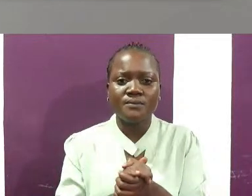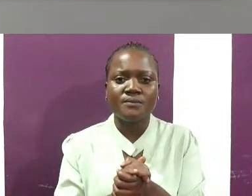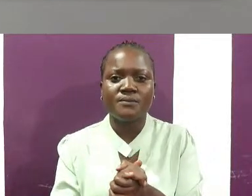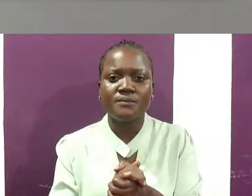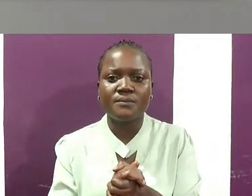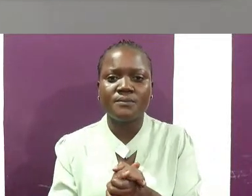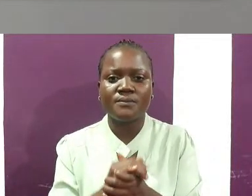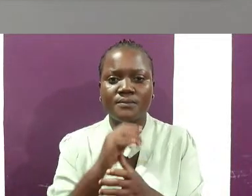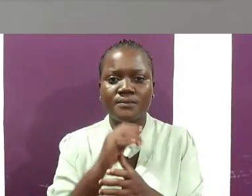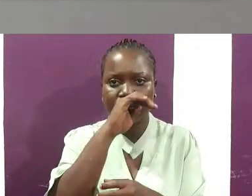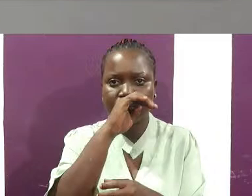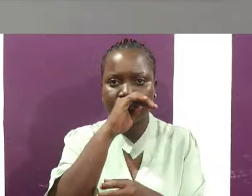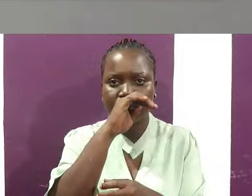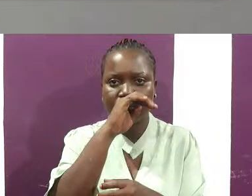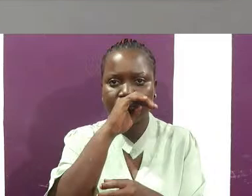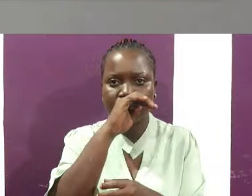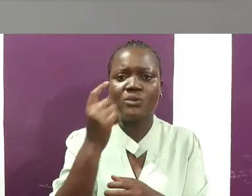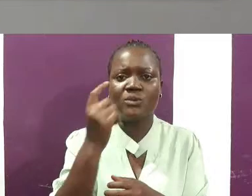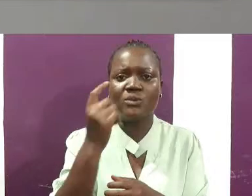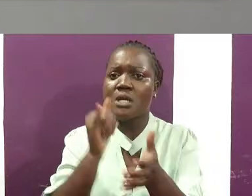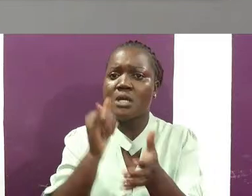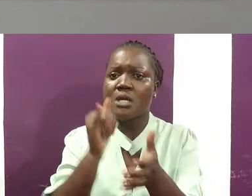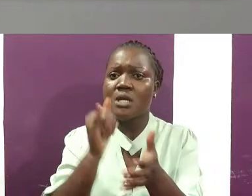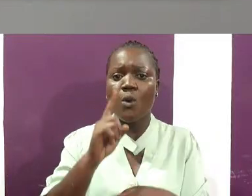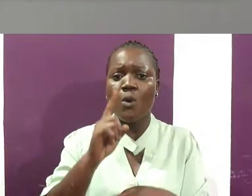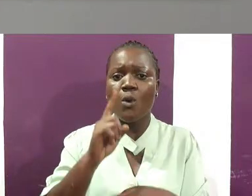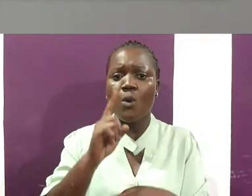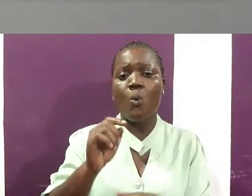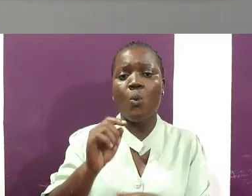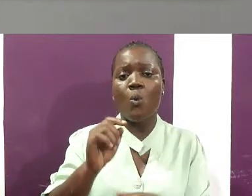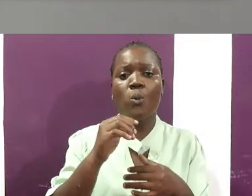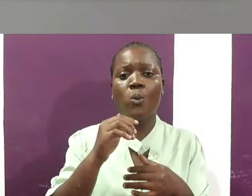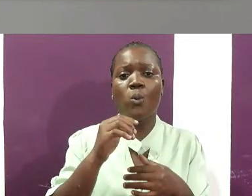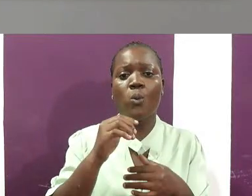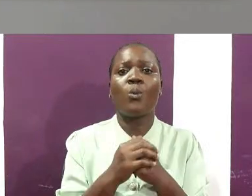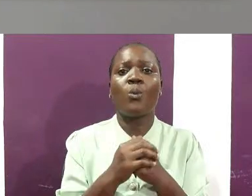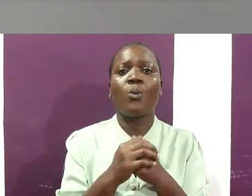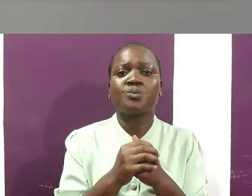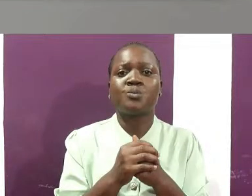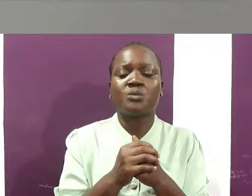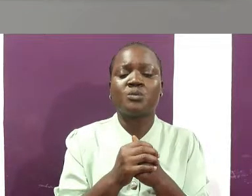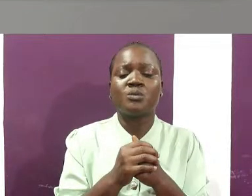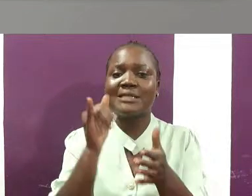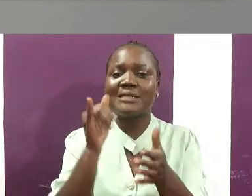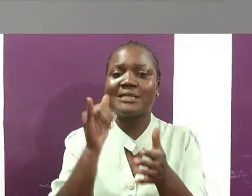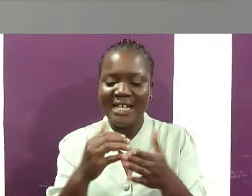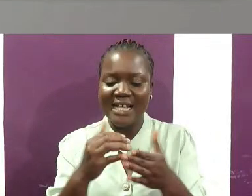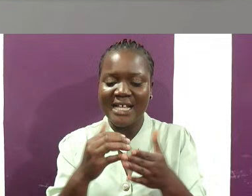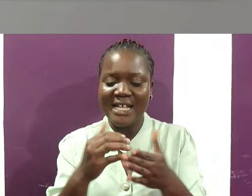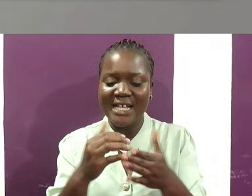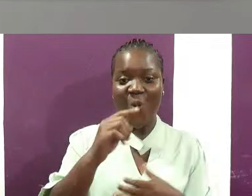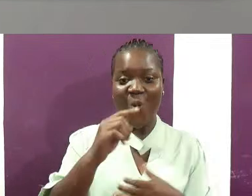There is one body and one spirit, just as you were called in one hope of your calling.